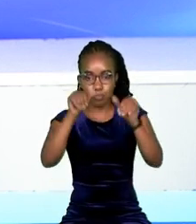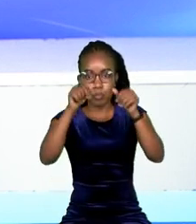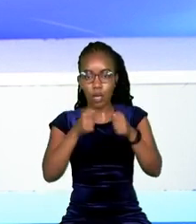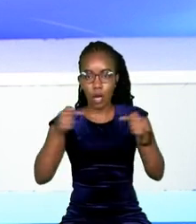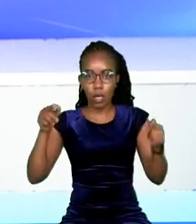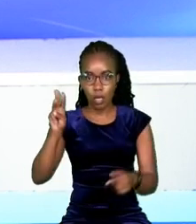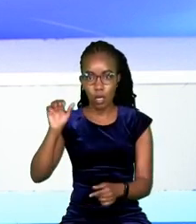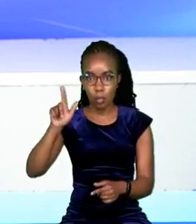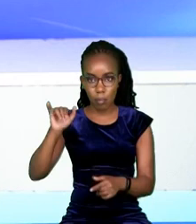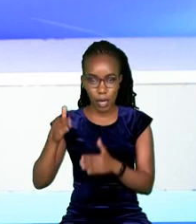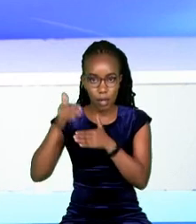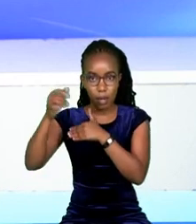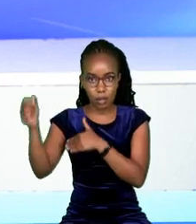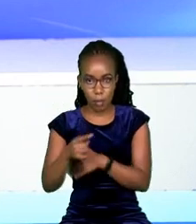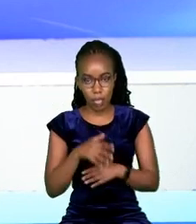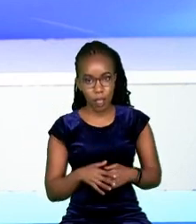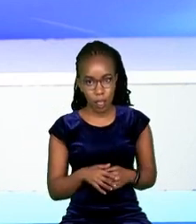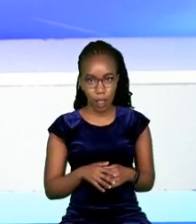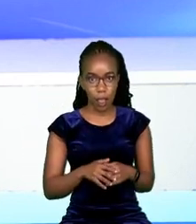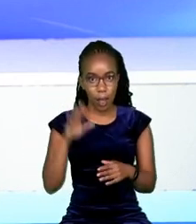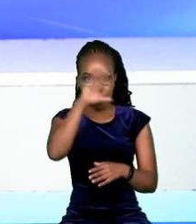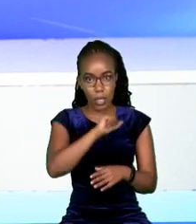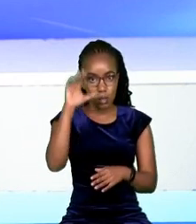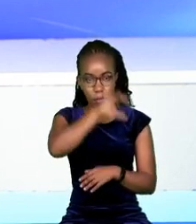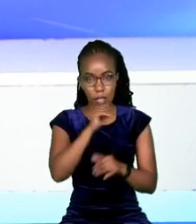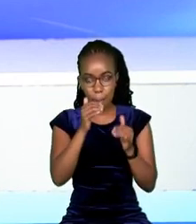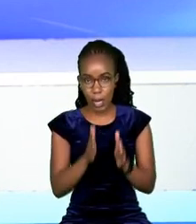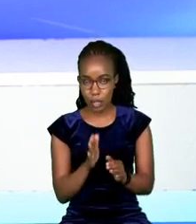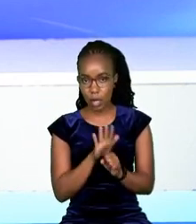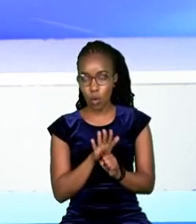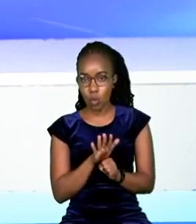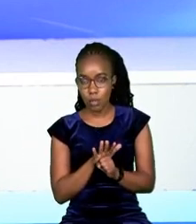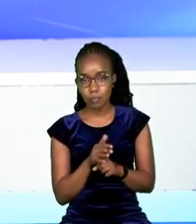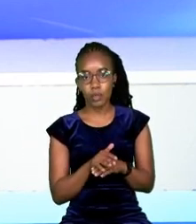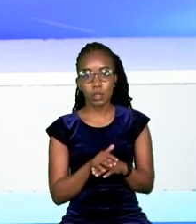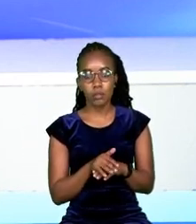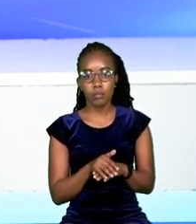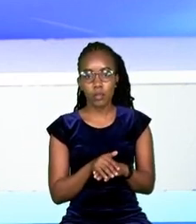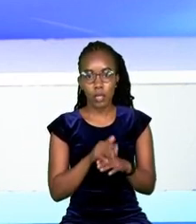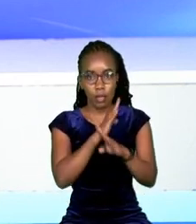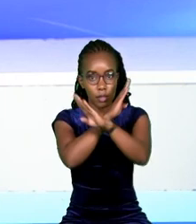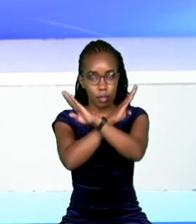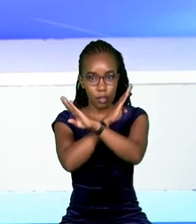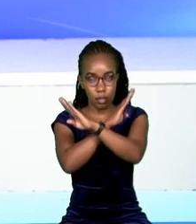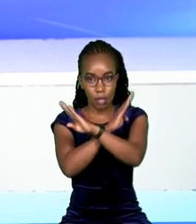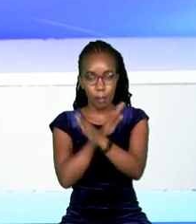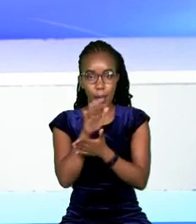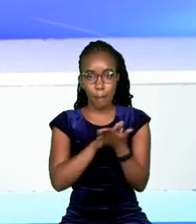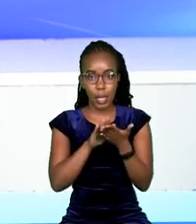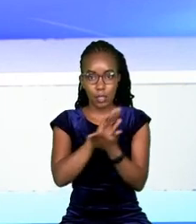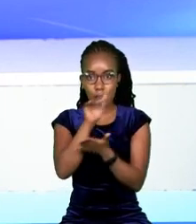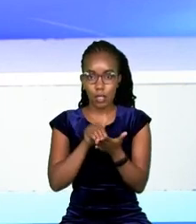next month, with a number of long-term absentees making a comeback, notably the quartet of Zambia-based centre-back